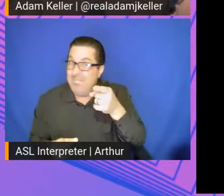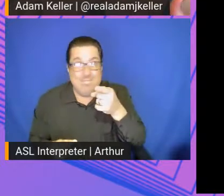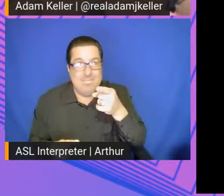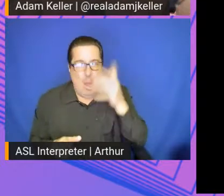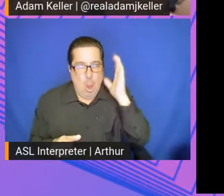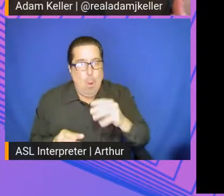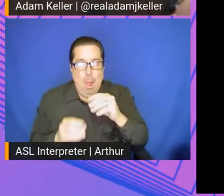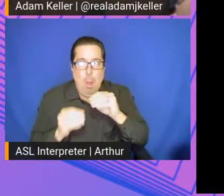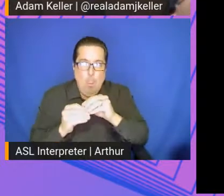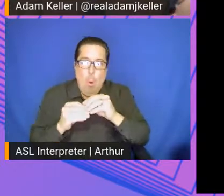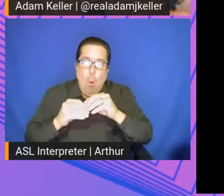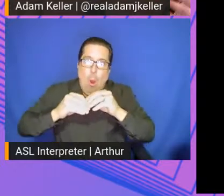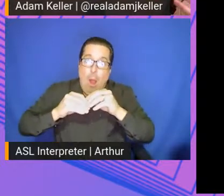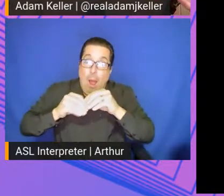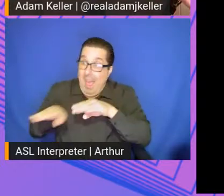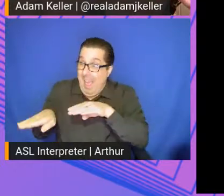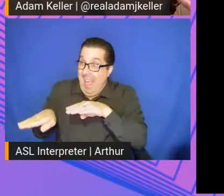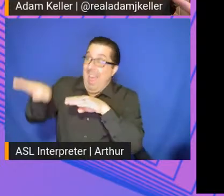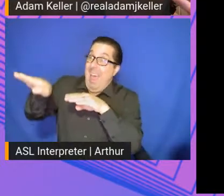to climb to learn.